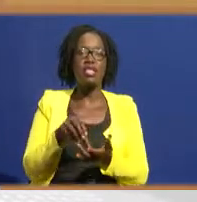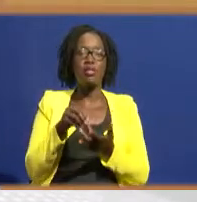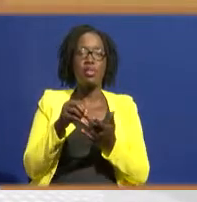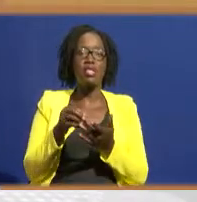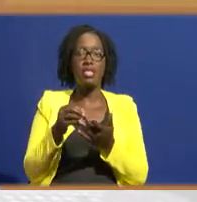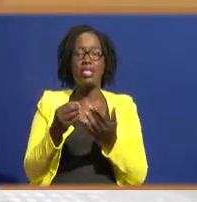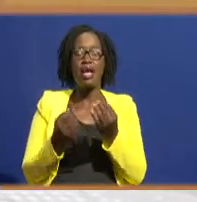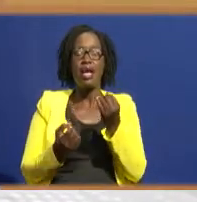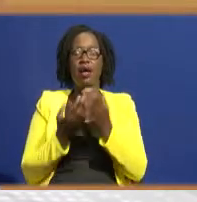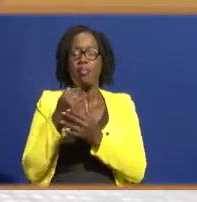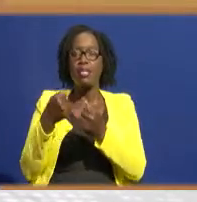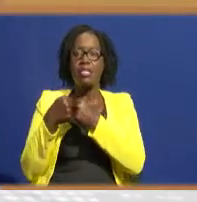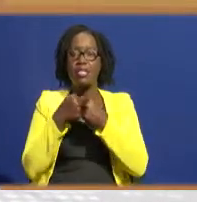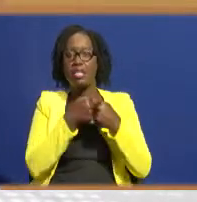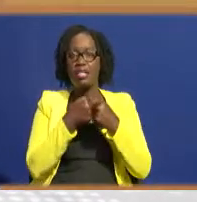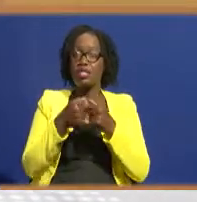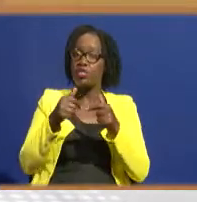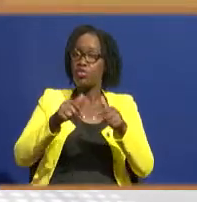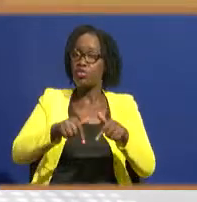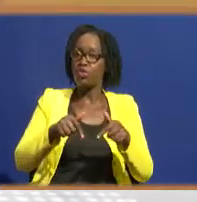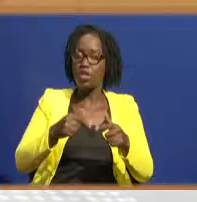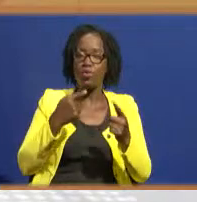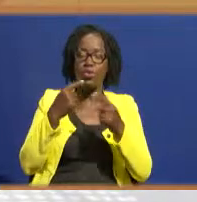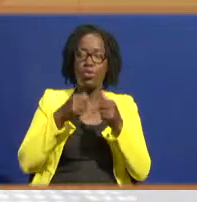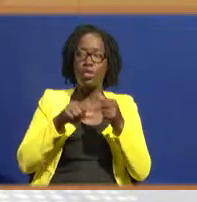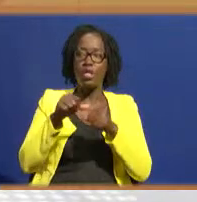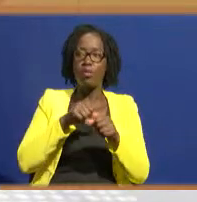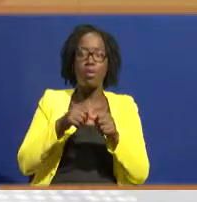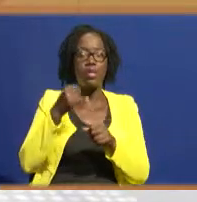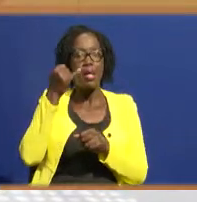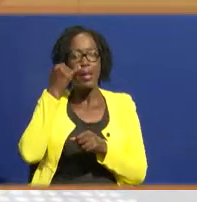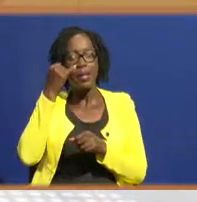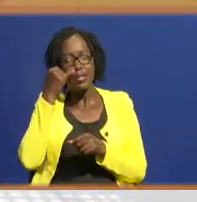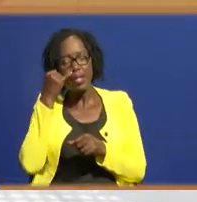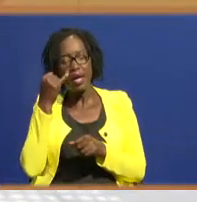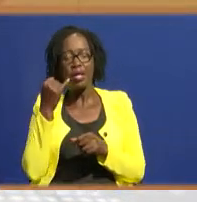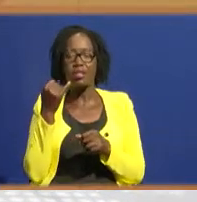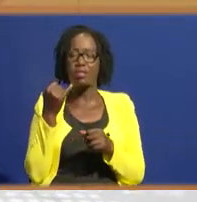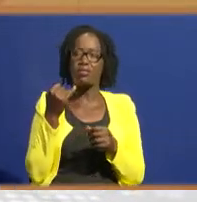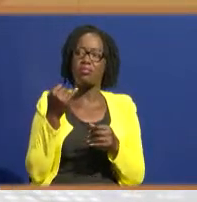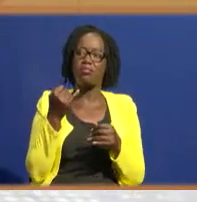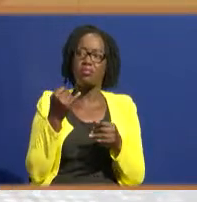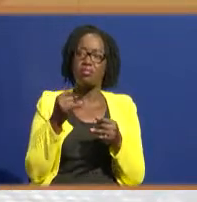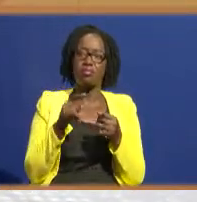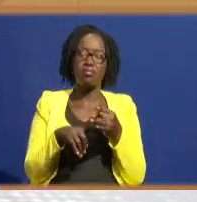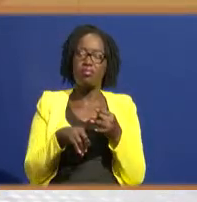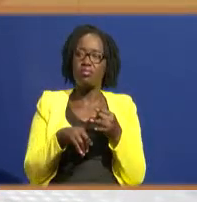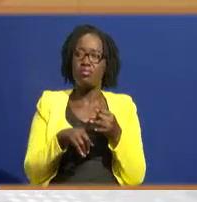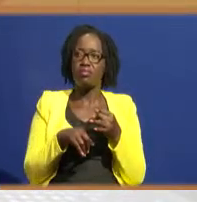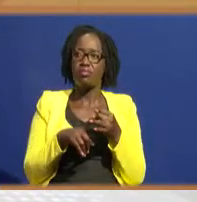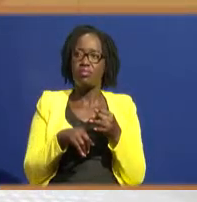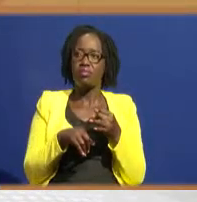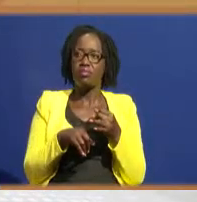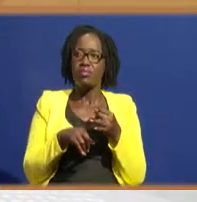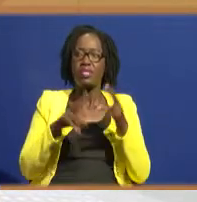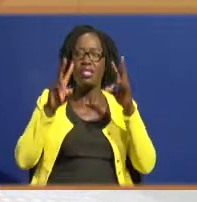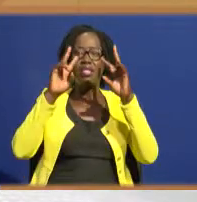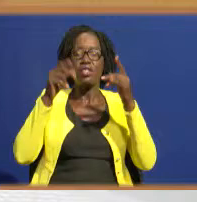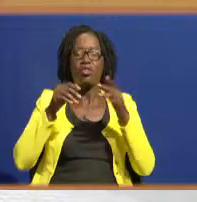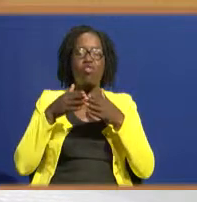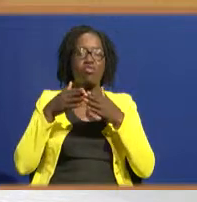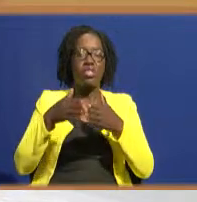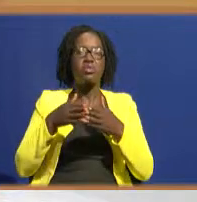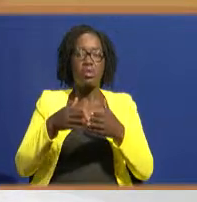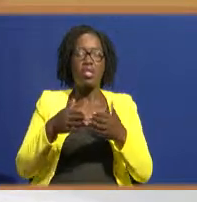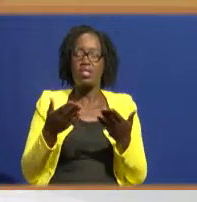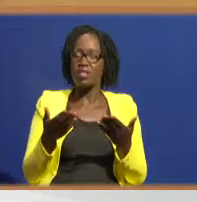emerging challenges that are coming today. We are talking about drugs and substance abuse. We are talking about the issue of